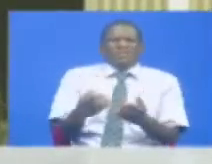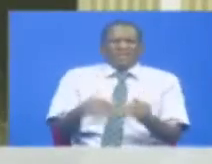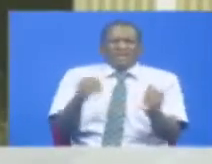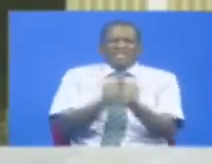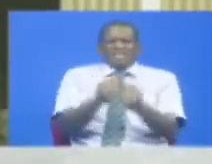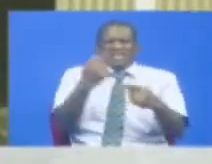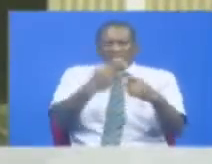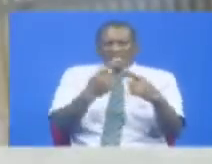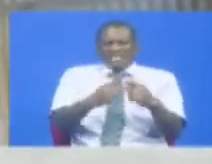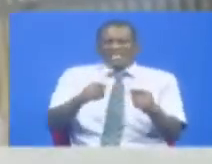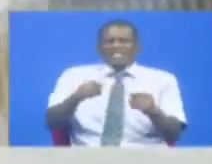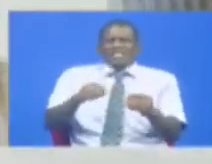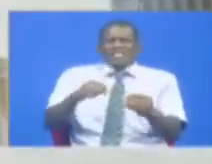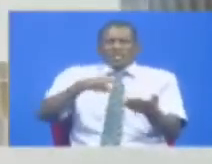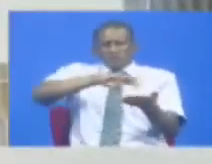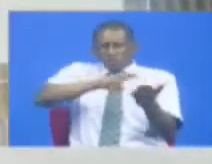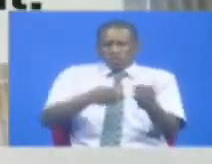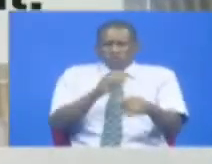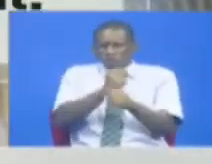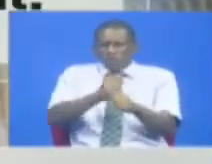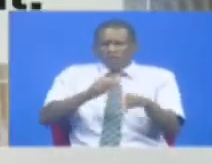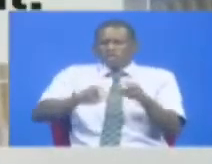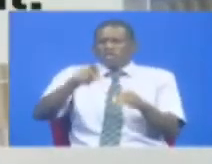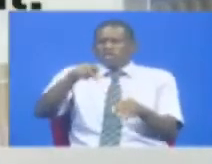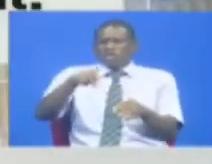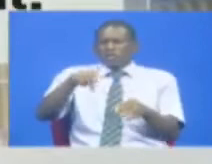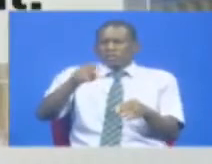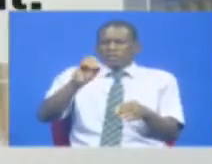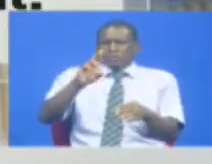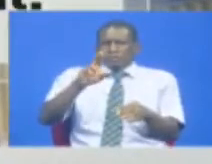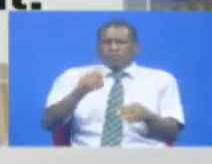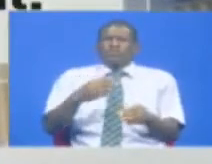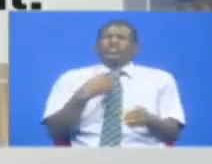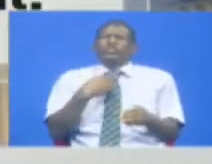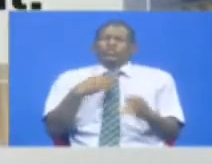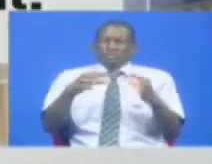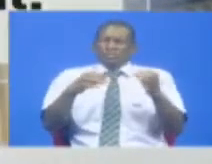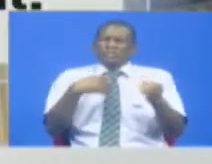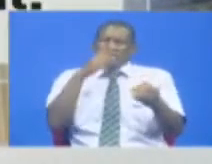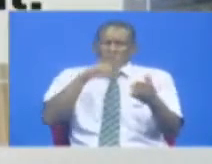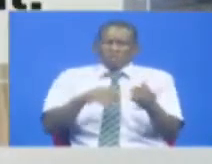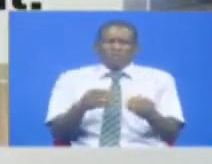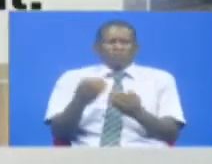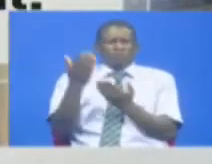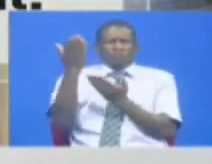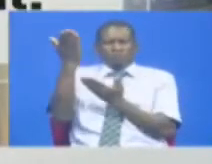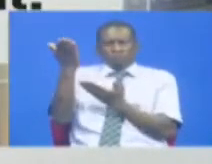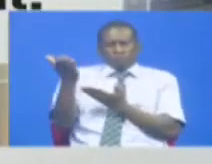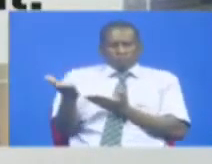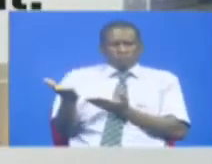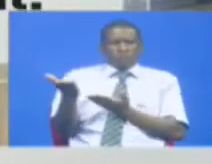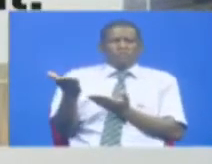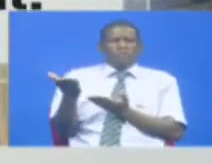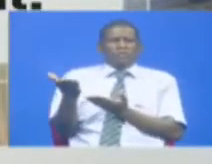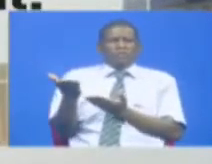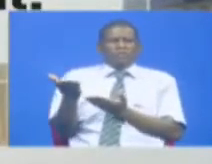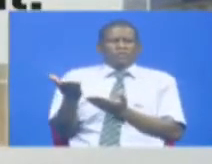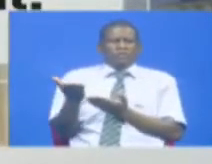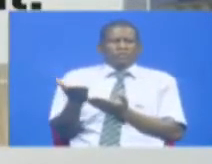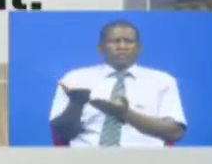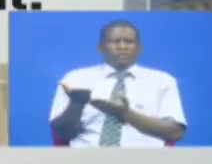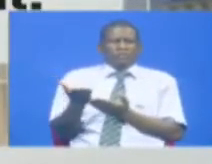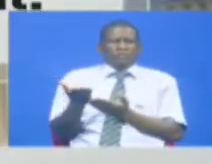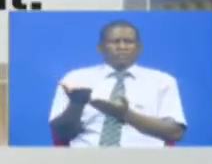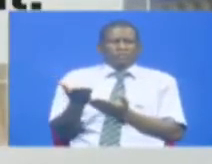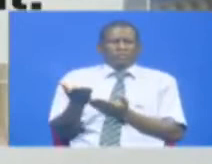to operate at the port. The union's statement reads, and I quote, "In respect to this, we want to declare that three officers of